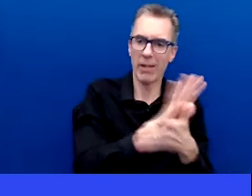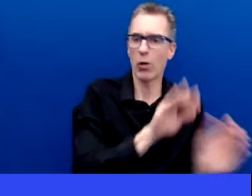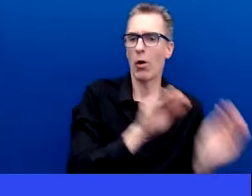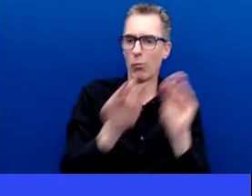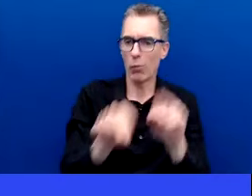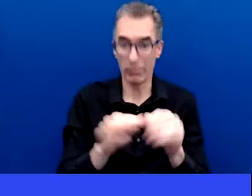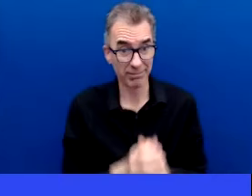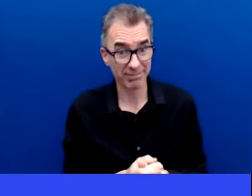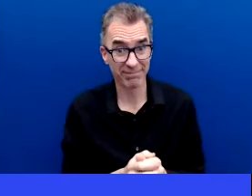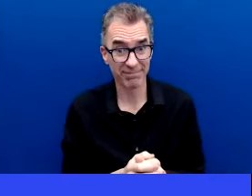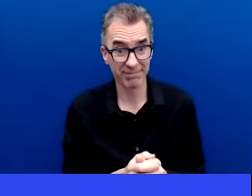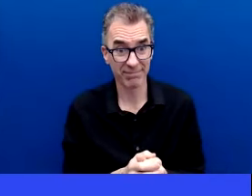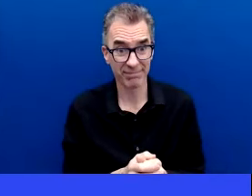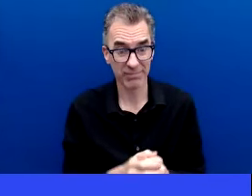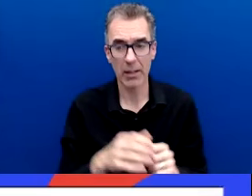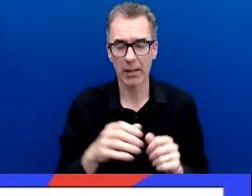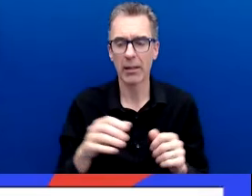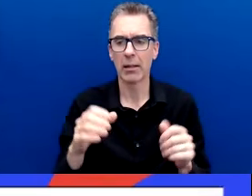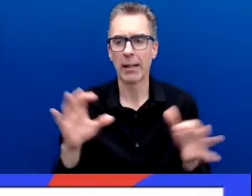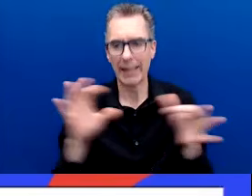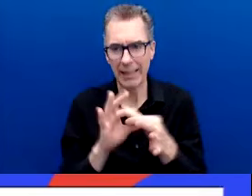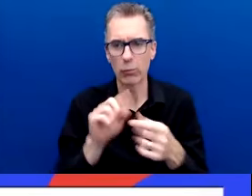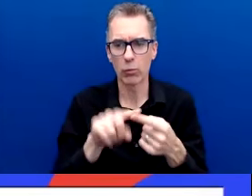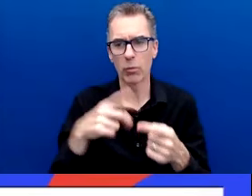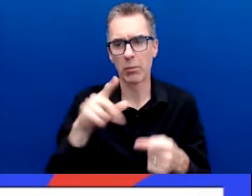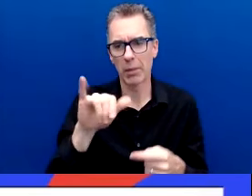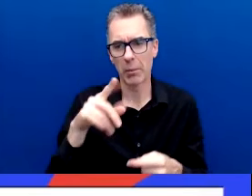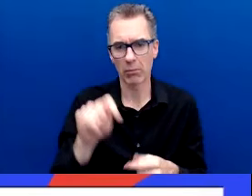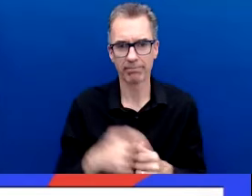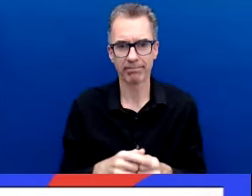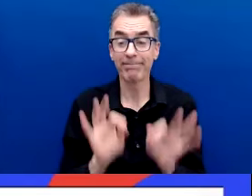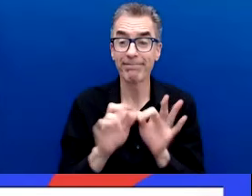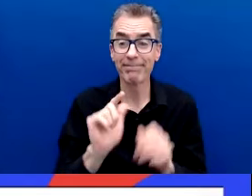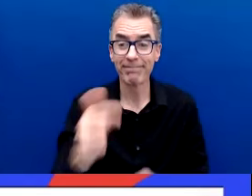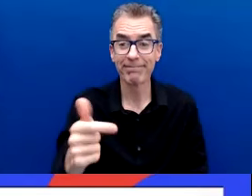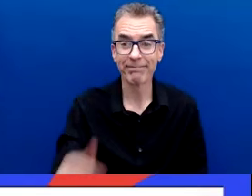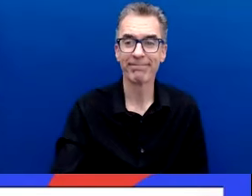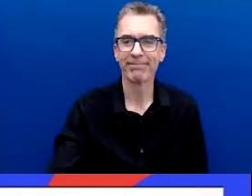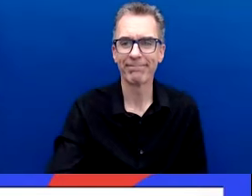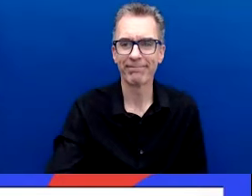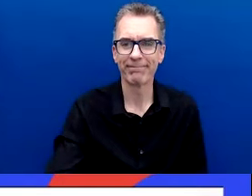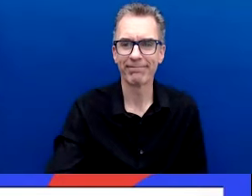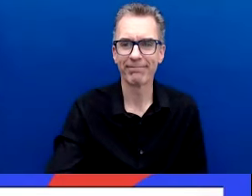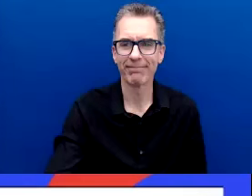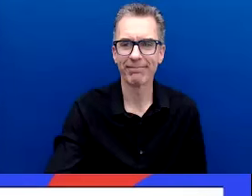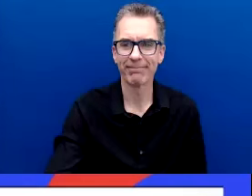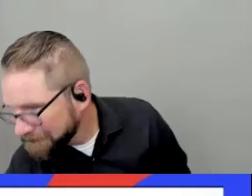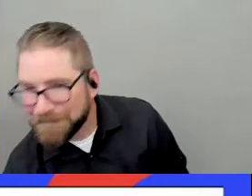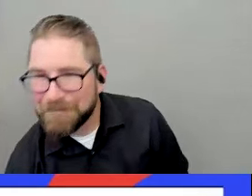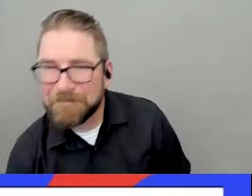to essentially link it to Play Pause It. So I'm just going to kind of walk through Canvas Studio, how I can make